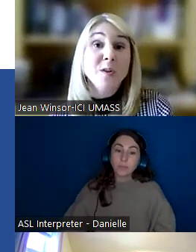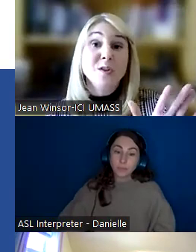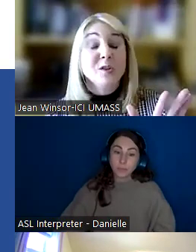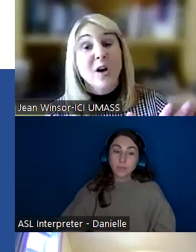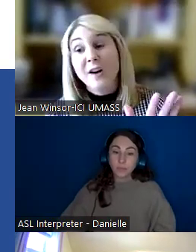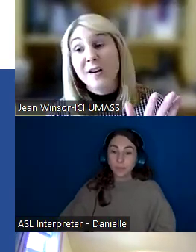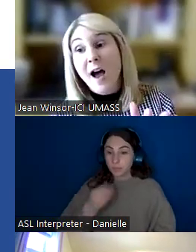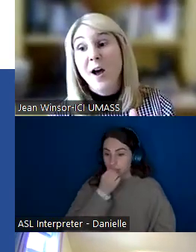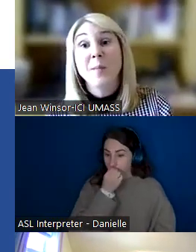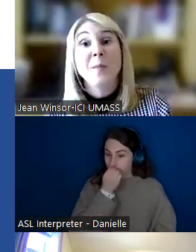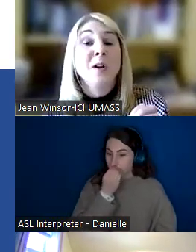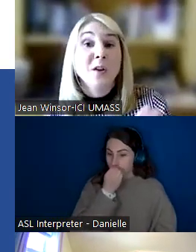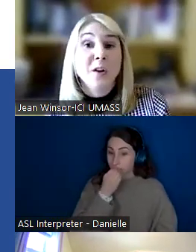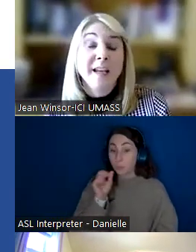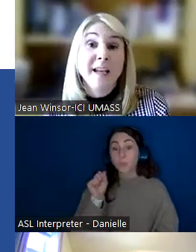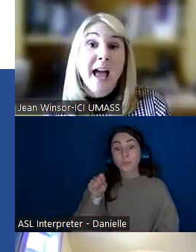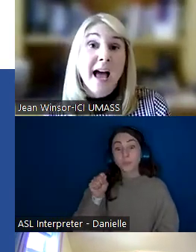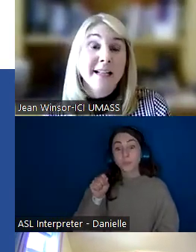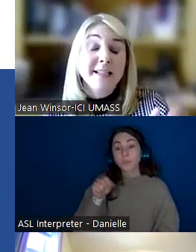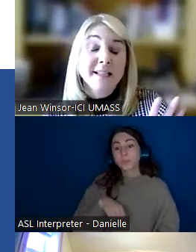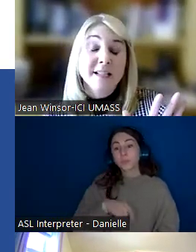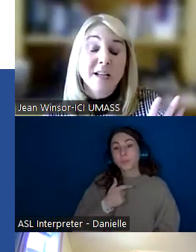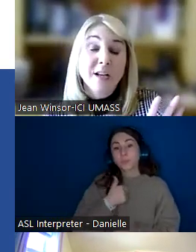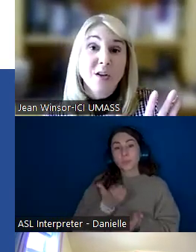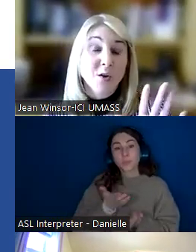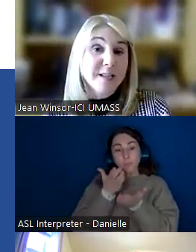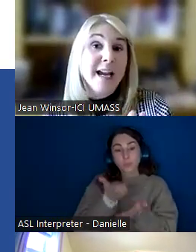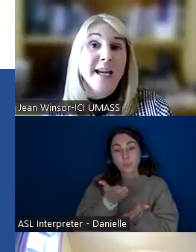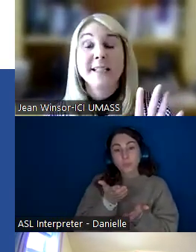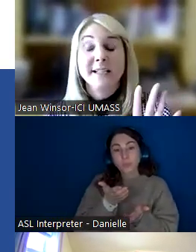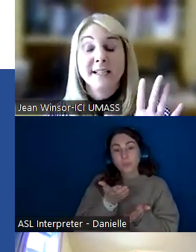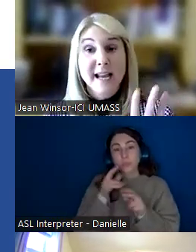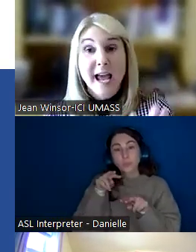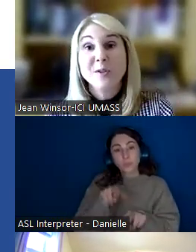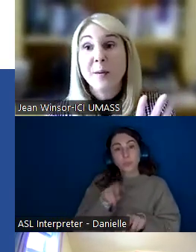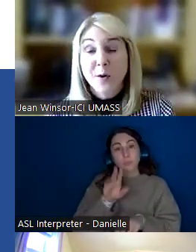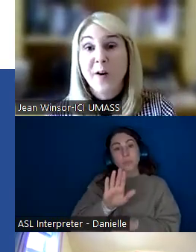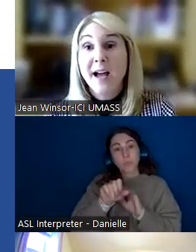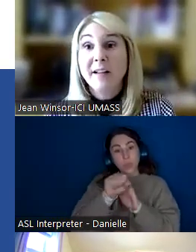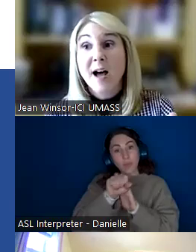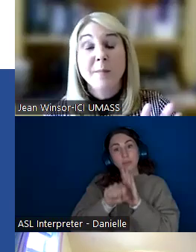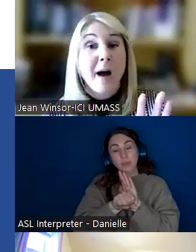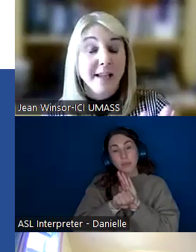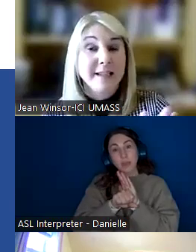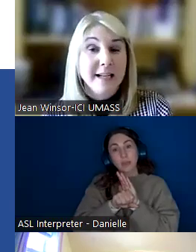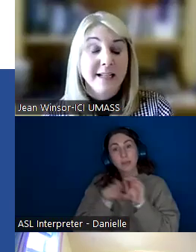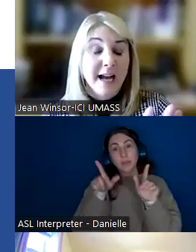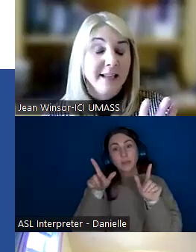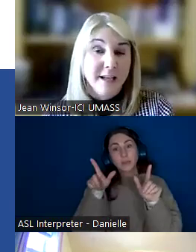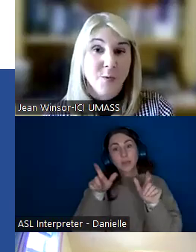I would start looking at your state snapshot profile on